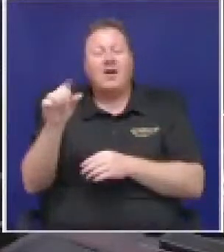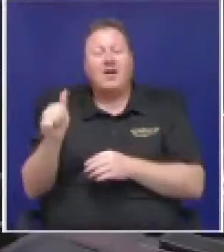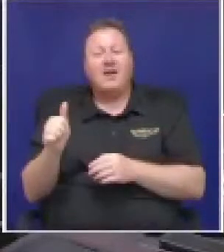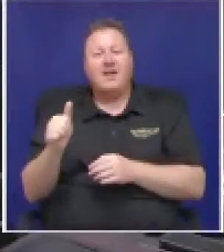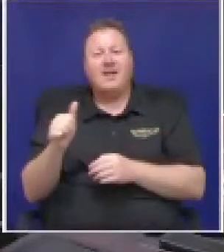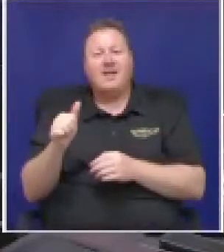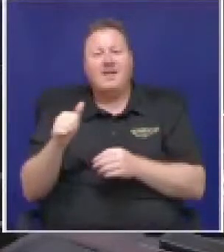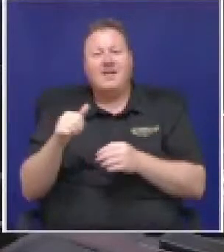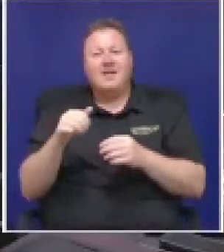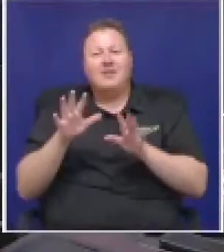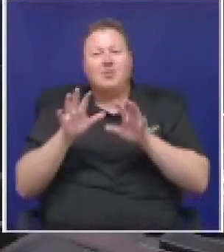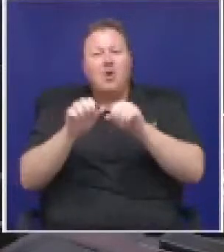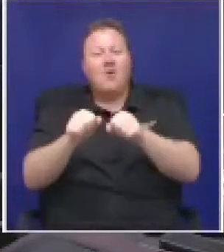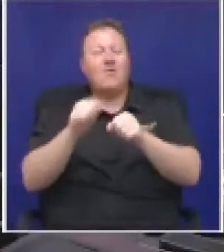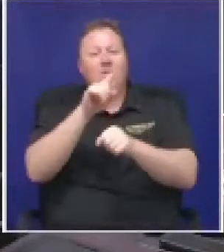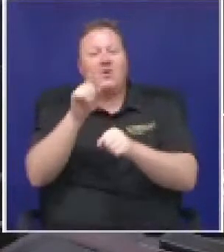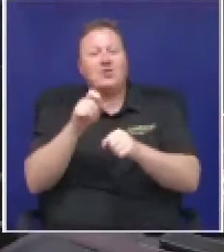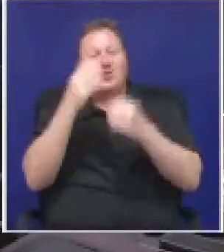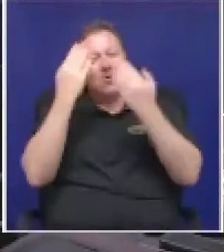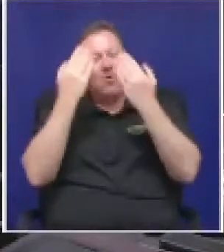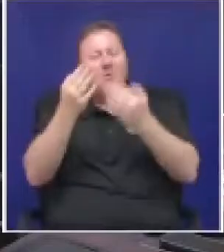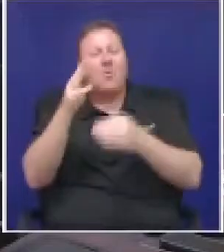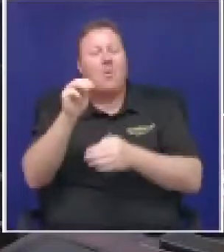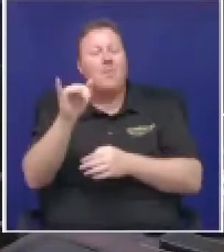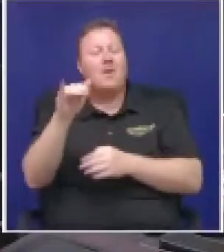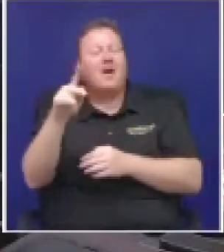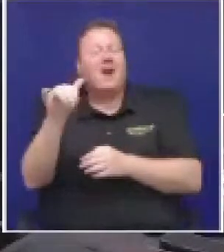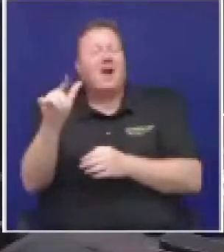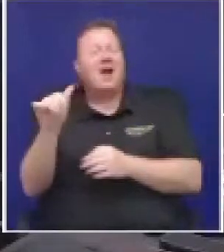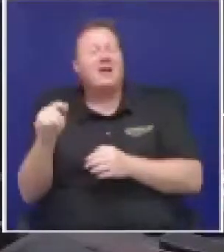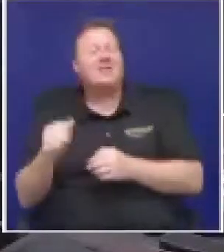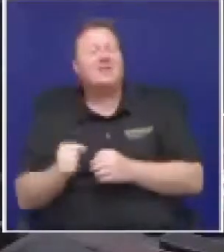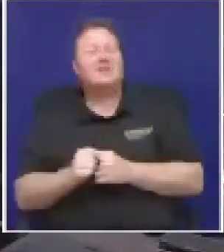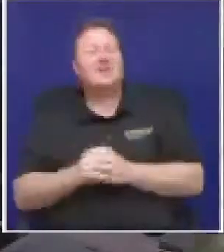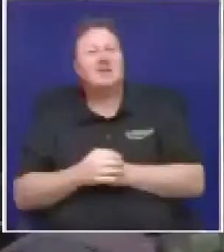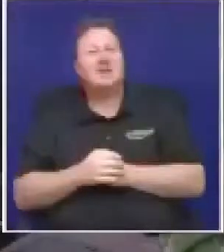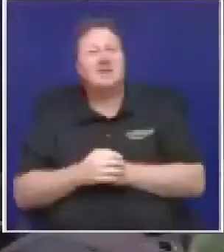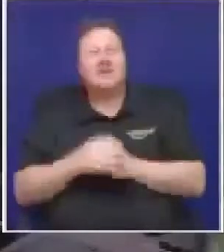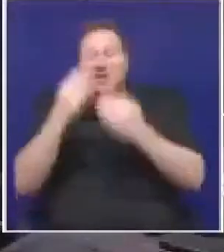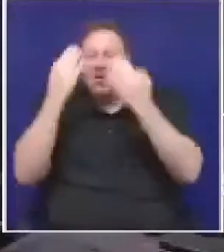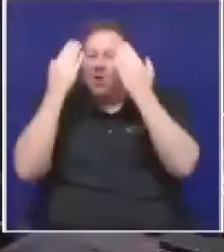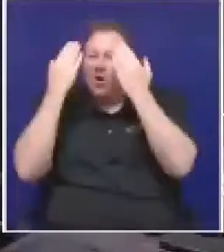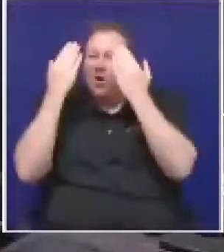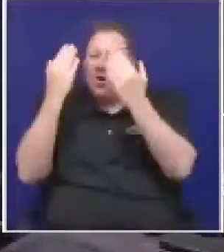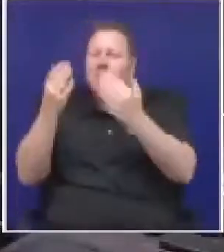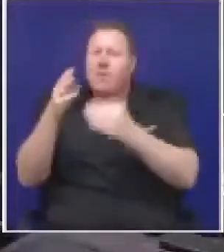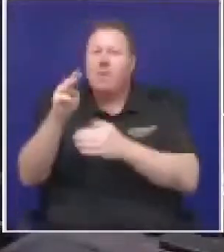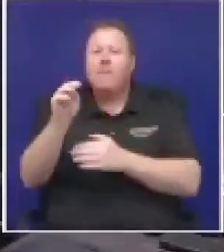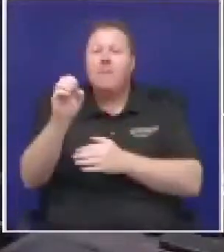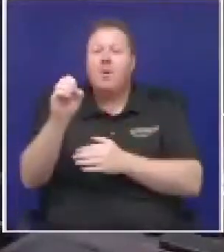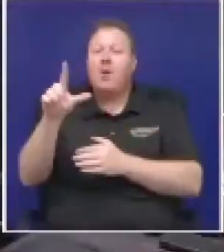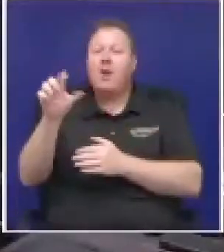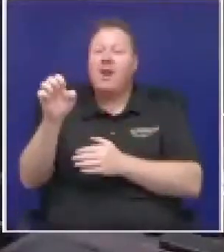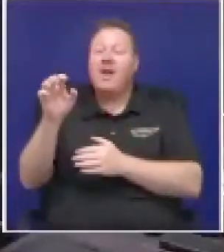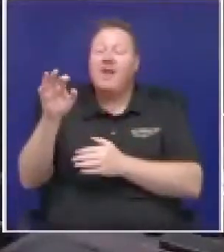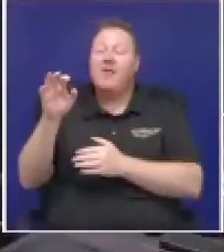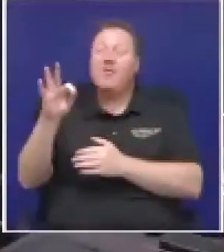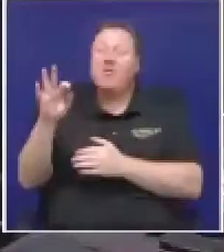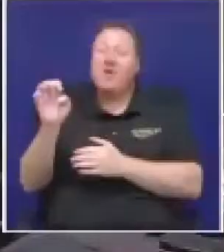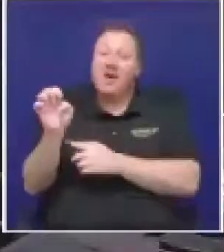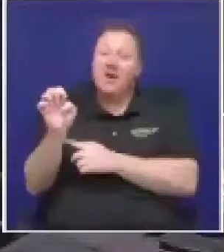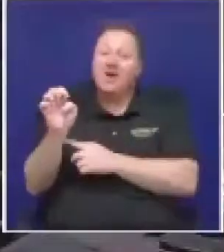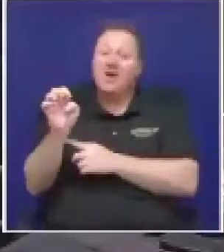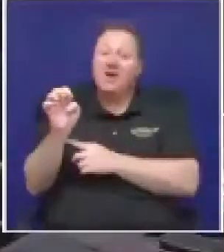Honorable Michalakis. So, Honorable Molefe has been asked to take